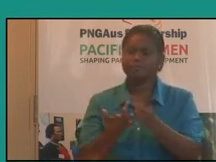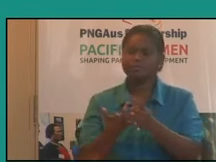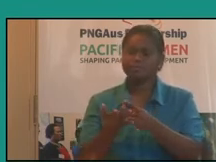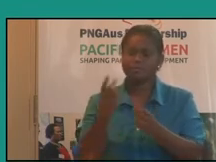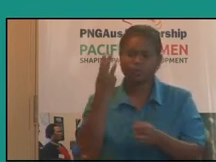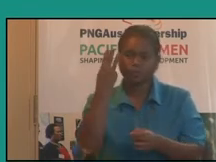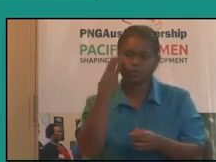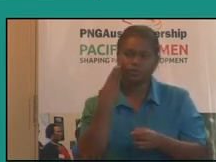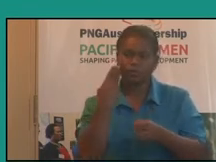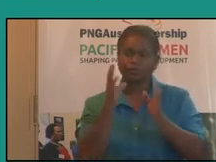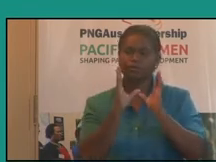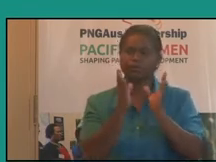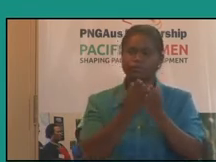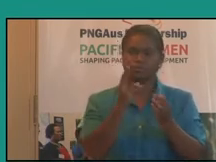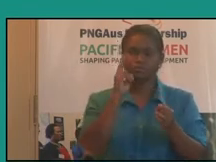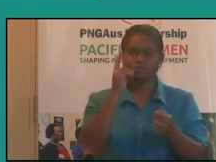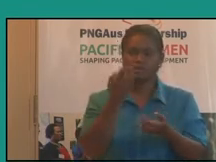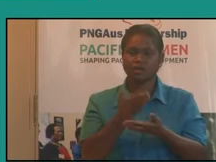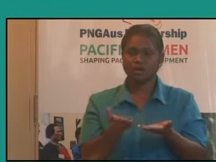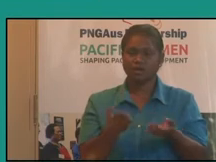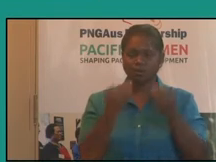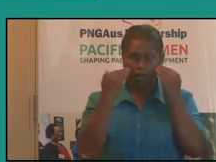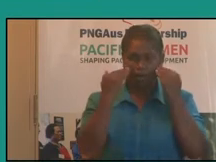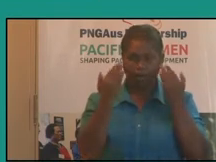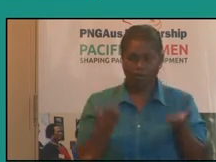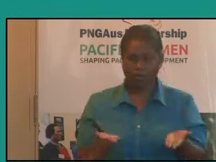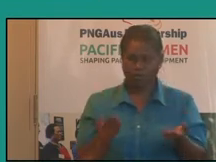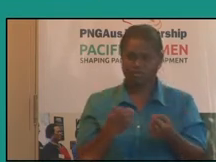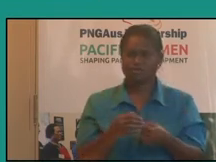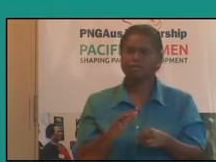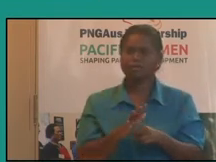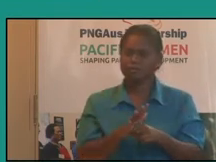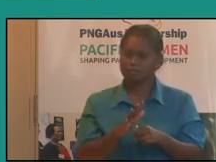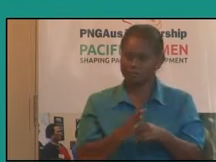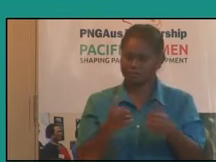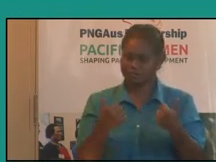at how awareness raising can be done more effectively.